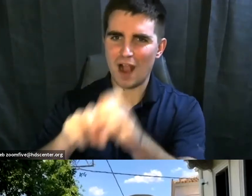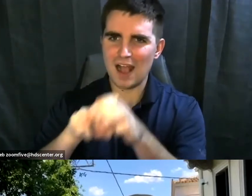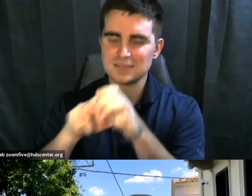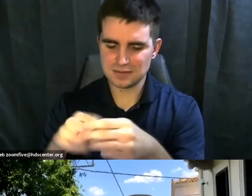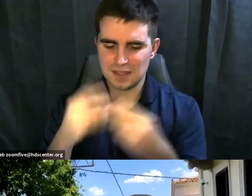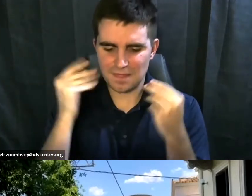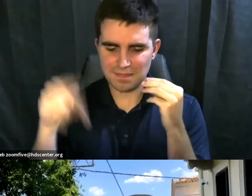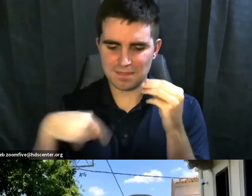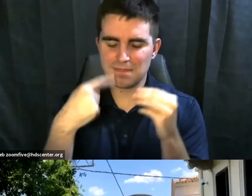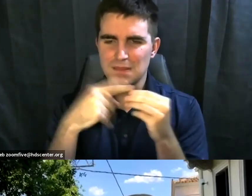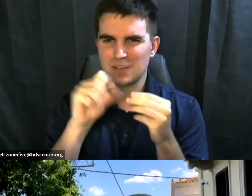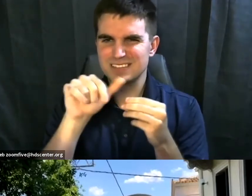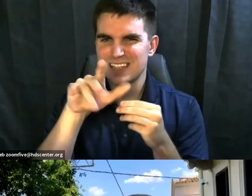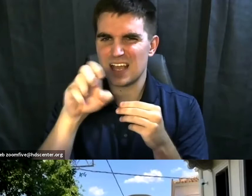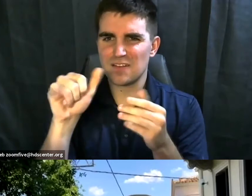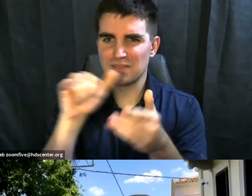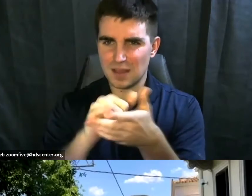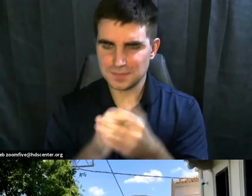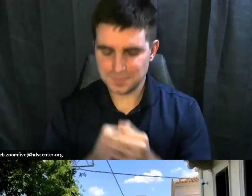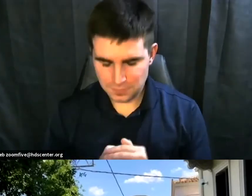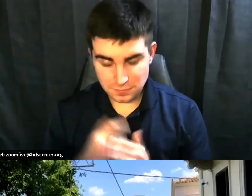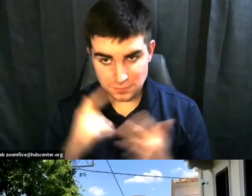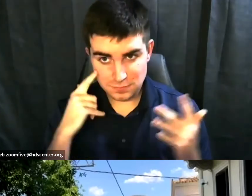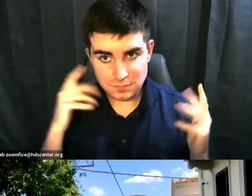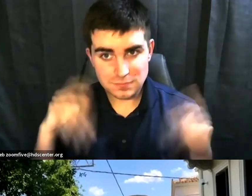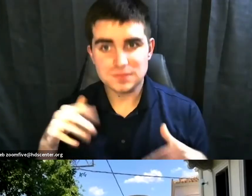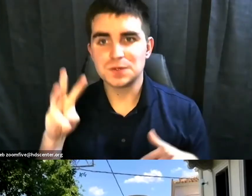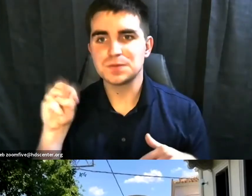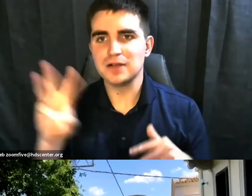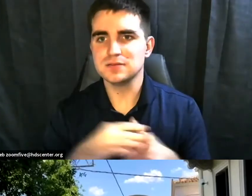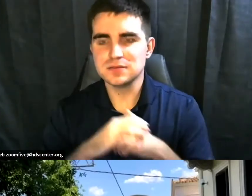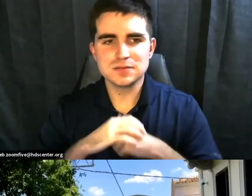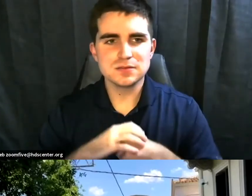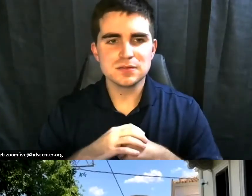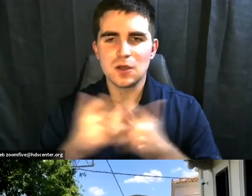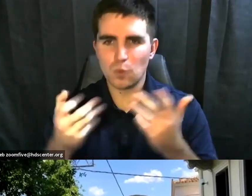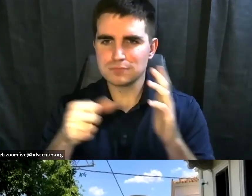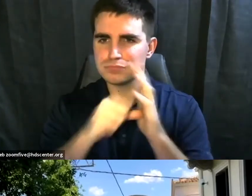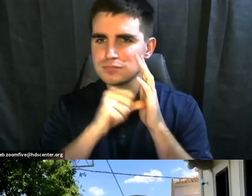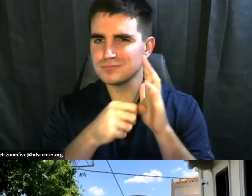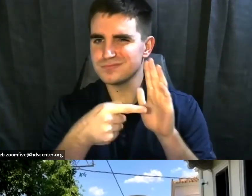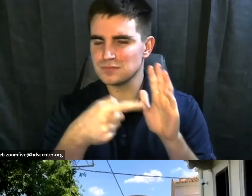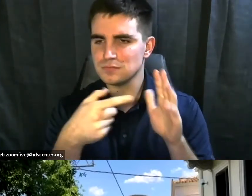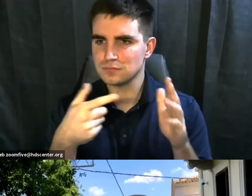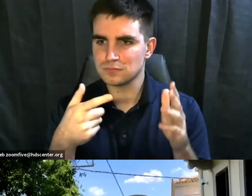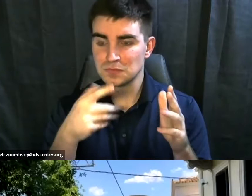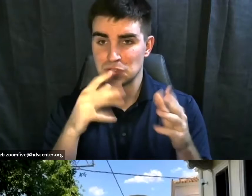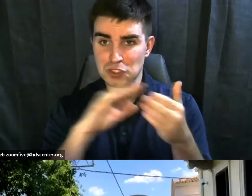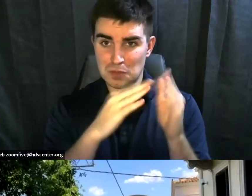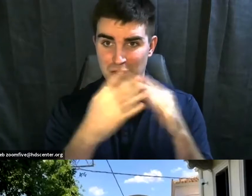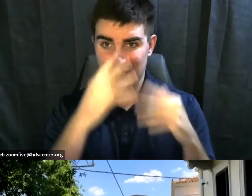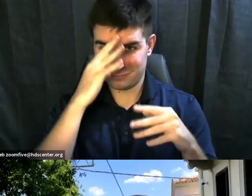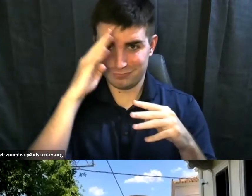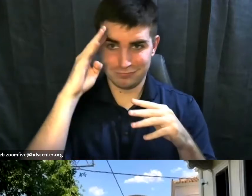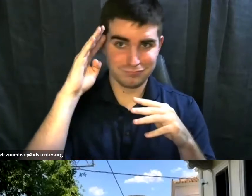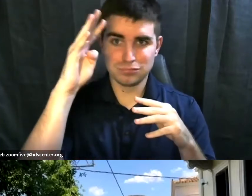of that. So I wanted to be sure to highlight this incredible community-derived solution. And there were